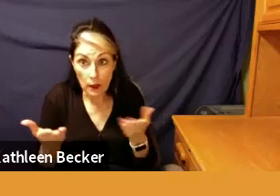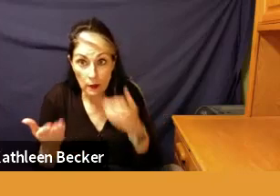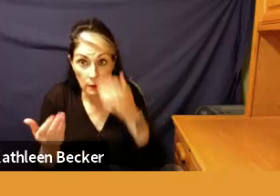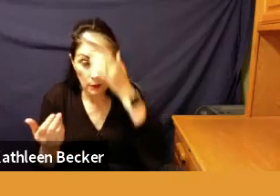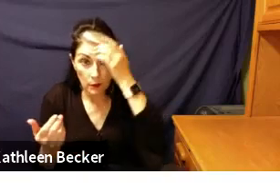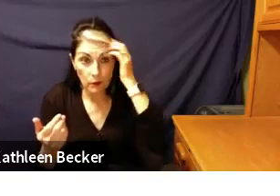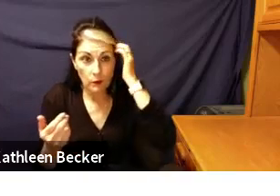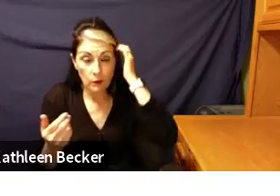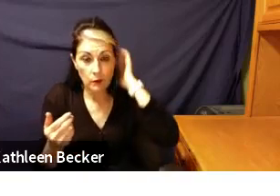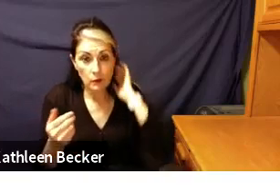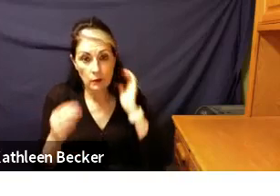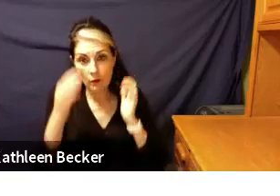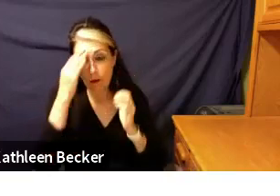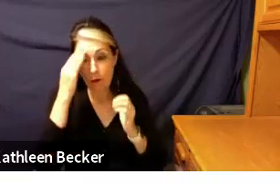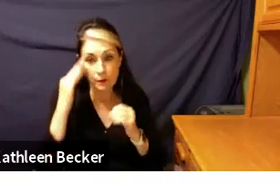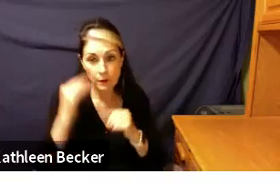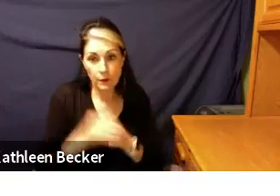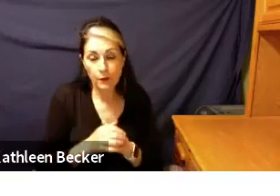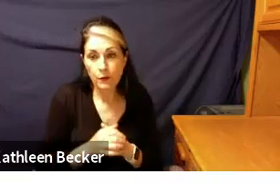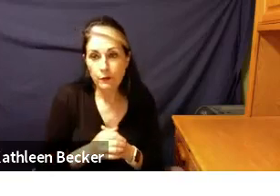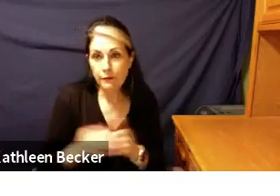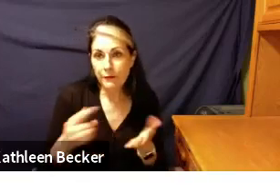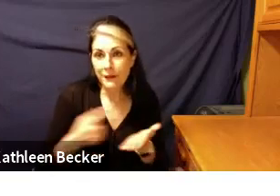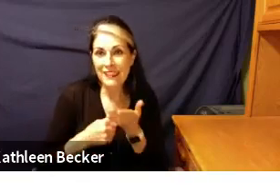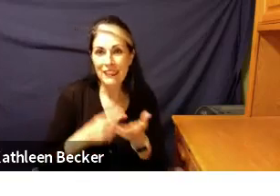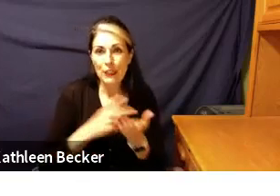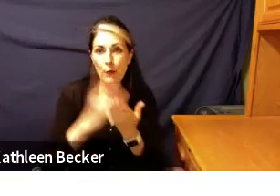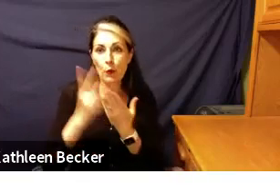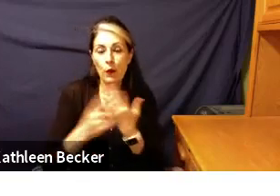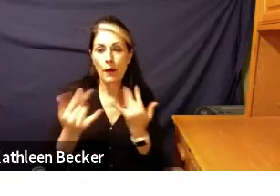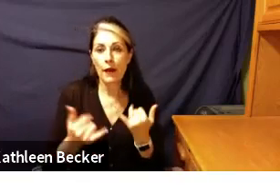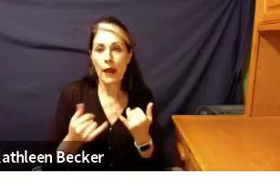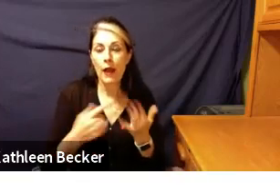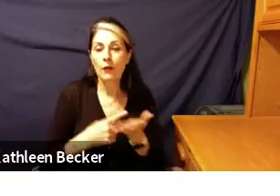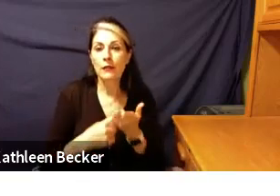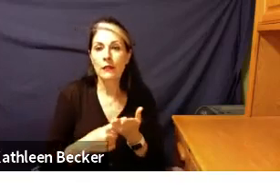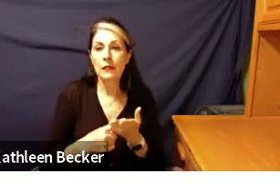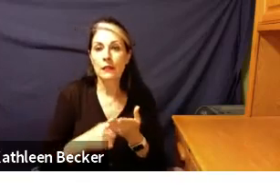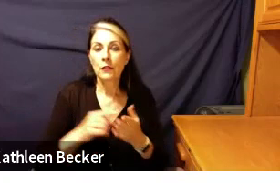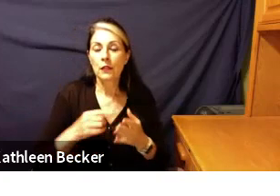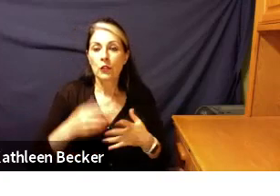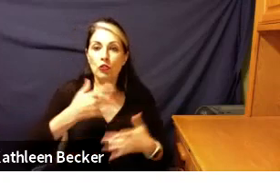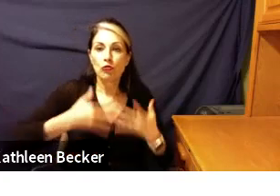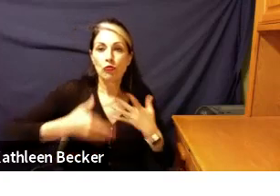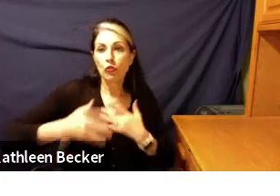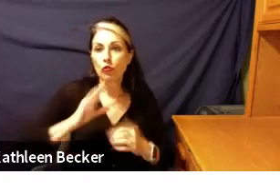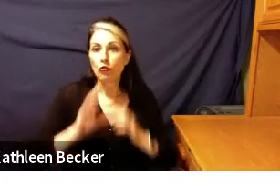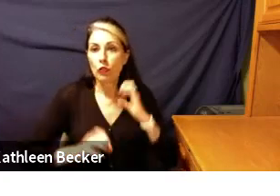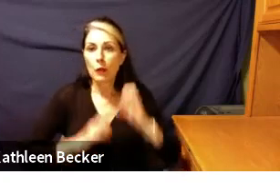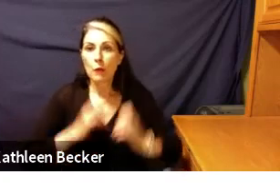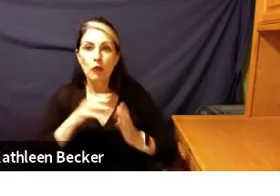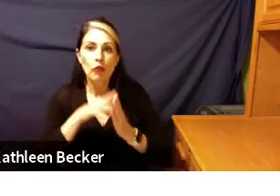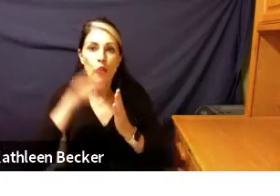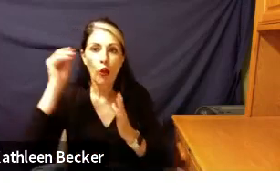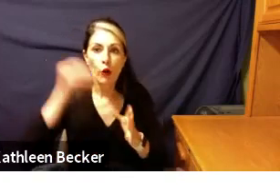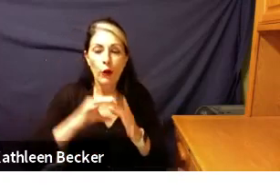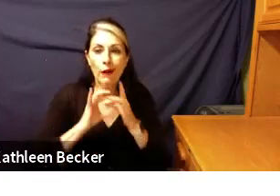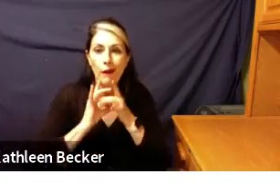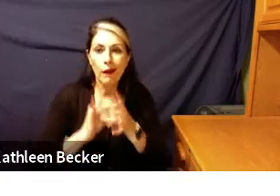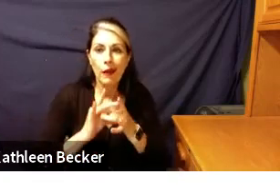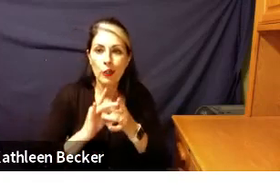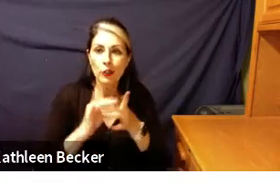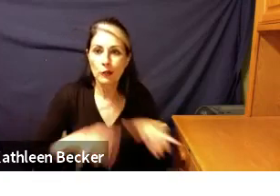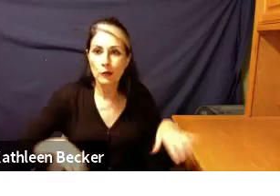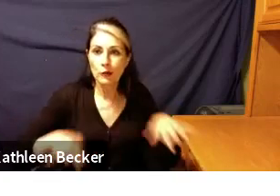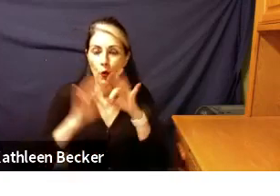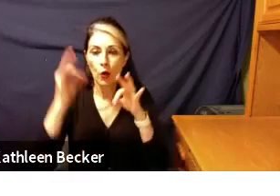Okay, so that was a little bit about our program, but now I'm going to talk to you about social emotional learning connections and why it's important using